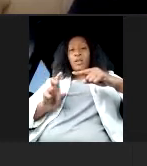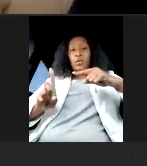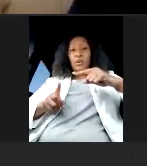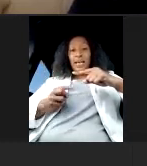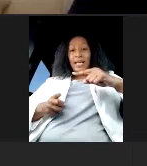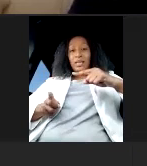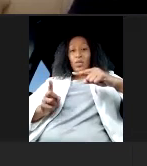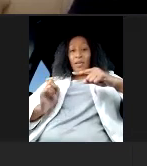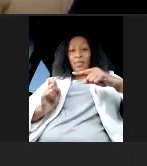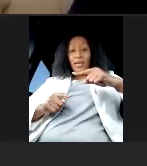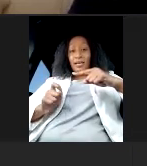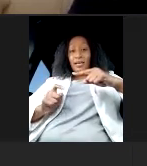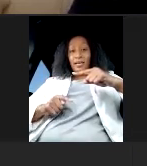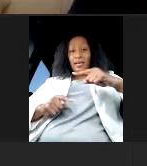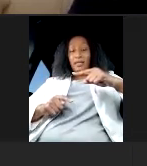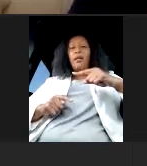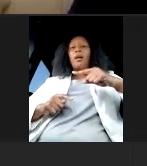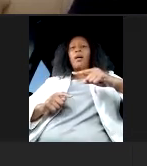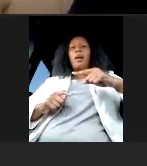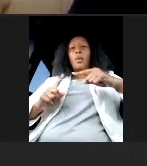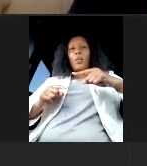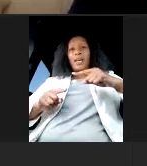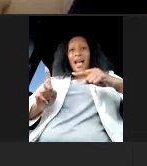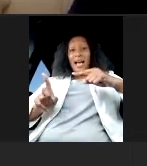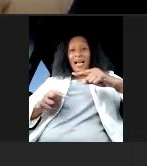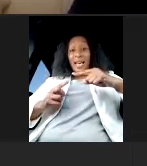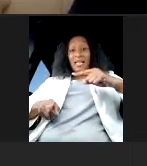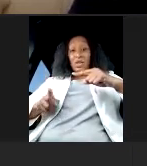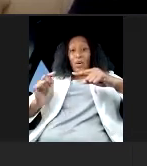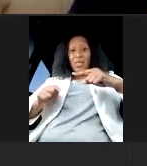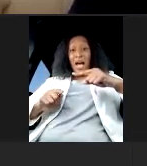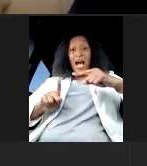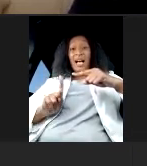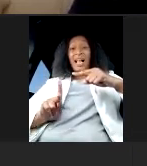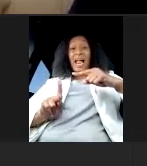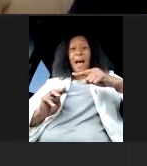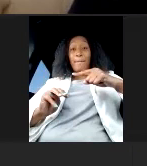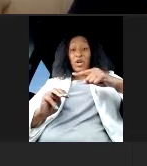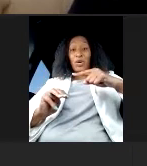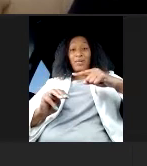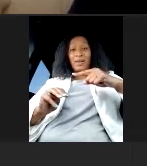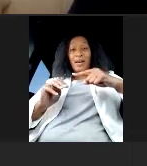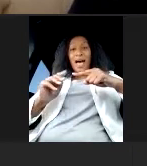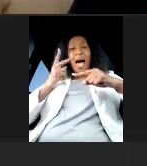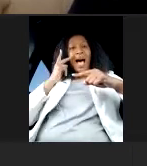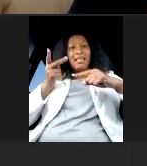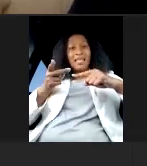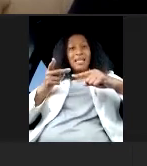I've canceled out my kilometers, I have miles, but they didn't ask me for miles. They asked me for